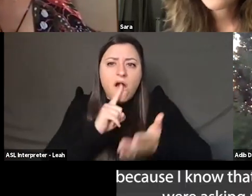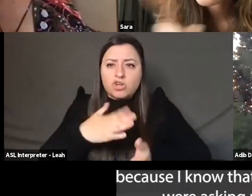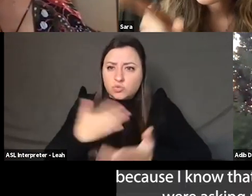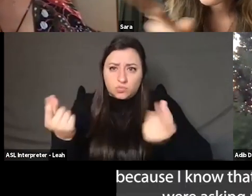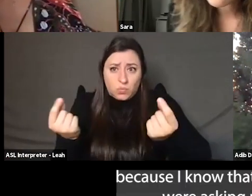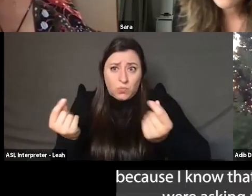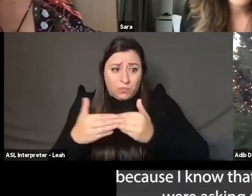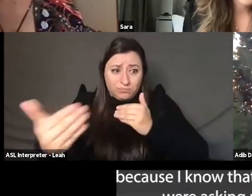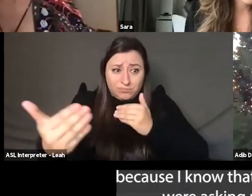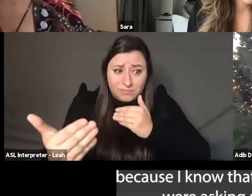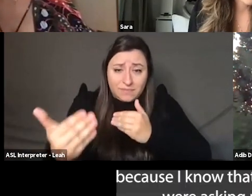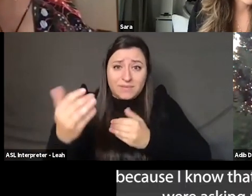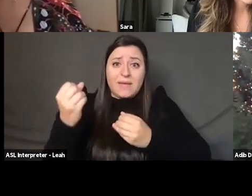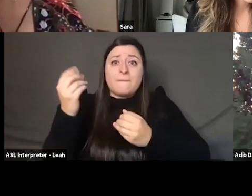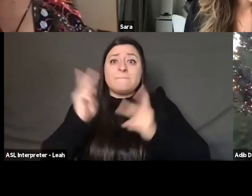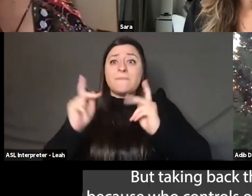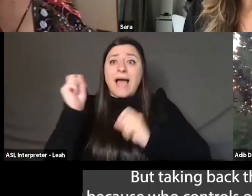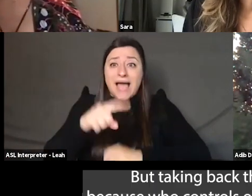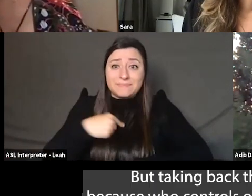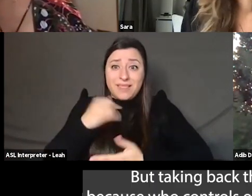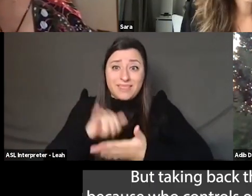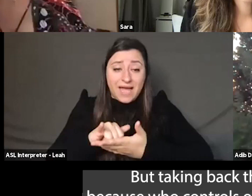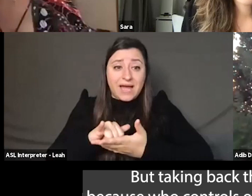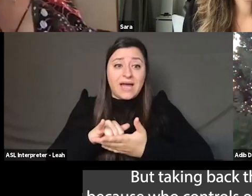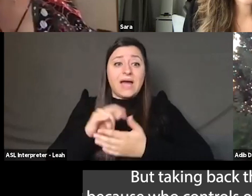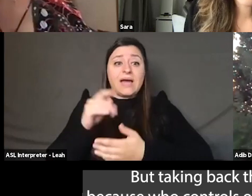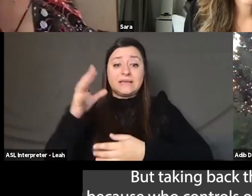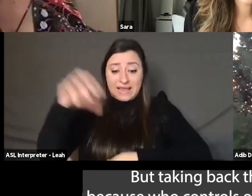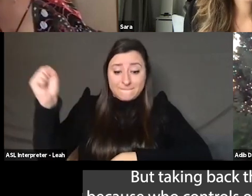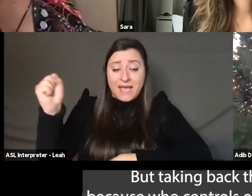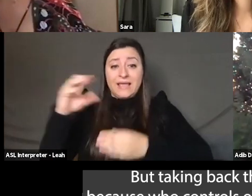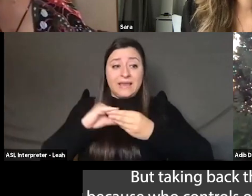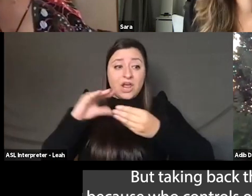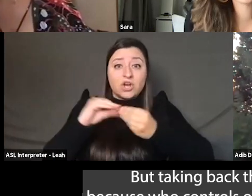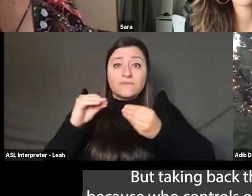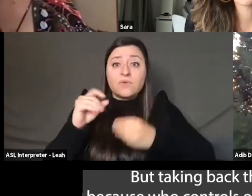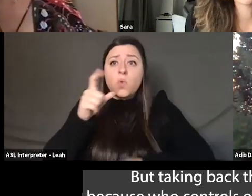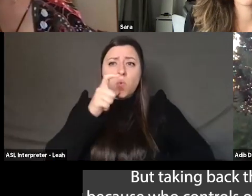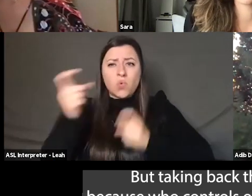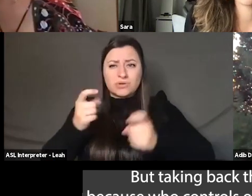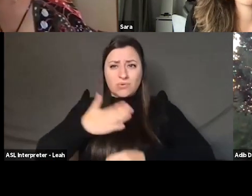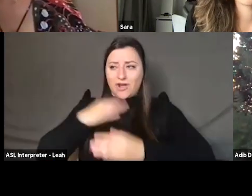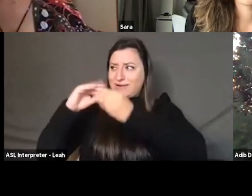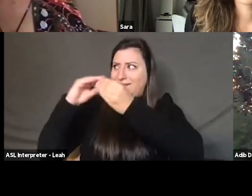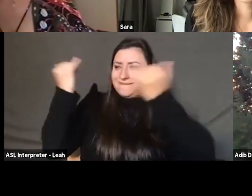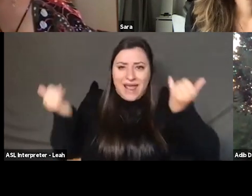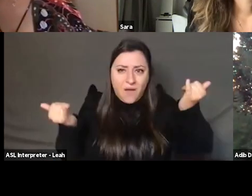action, because I know that some people were asking me that. But taking back the narrative, because who controls our narrative today?